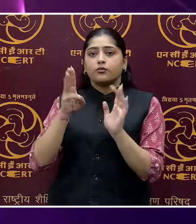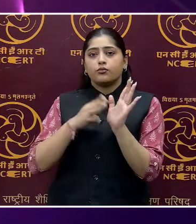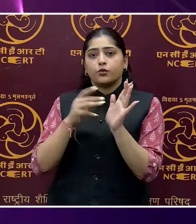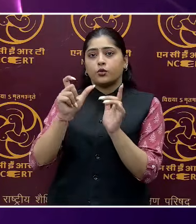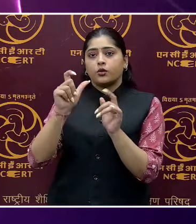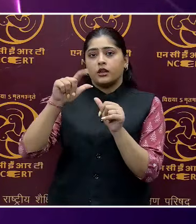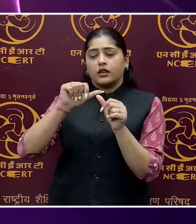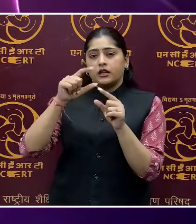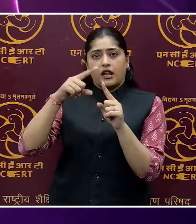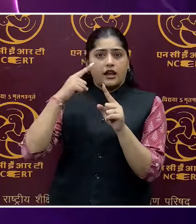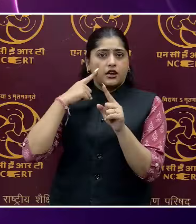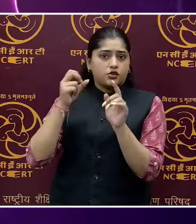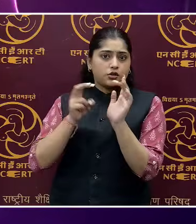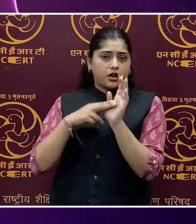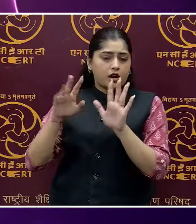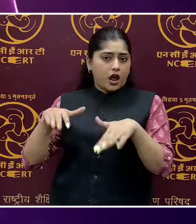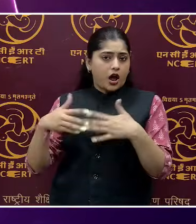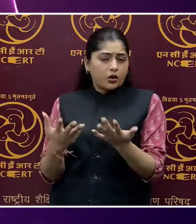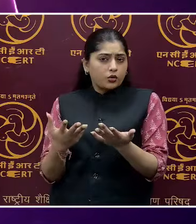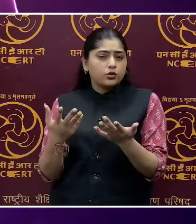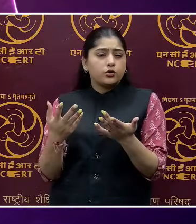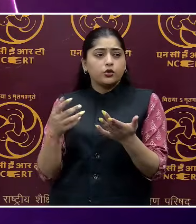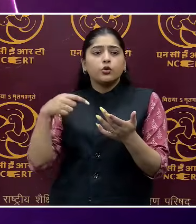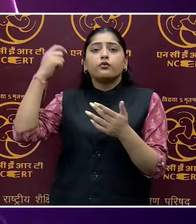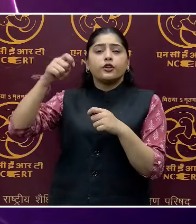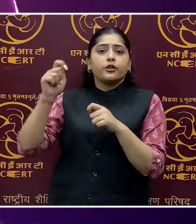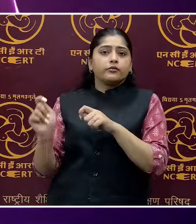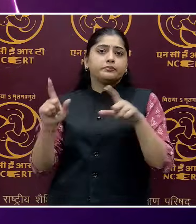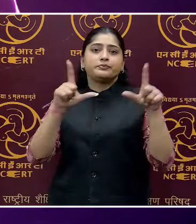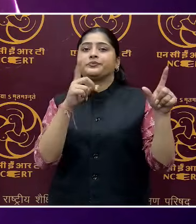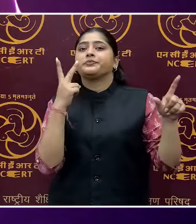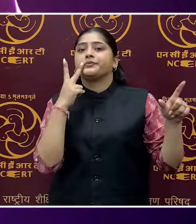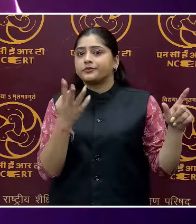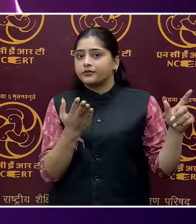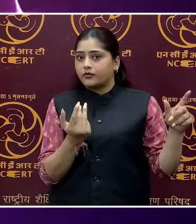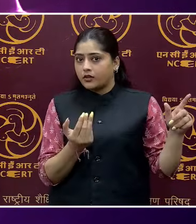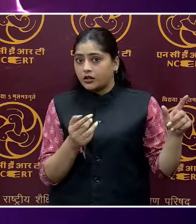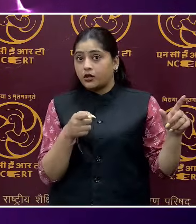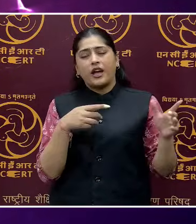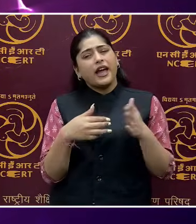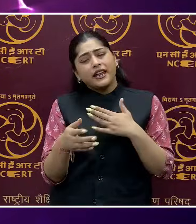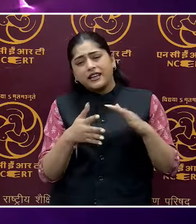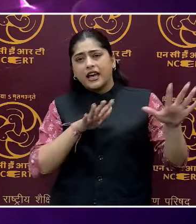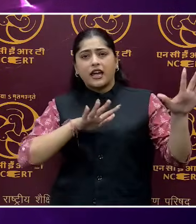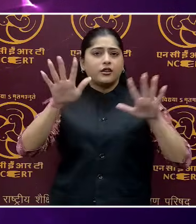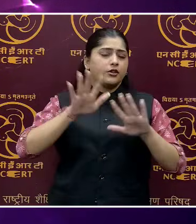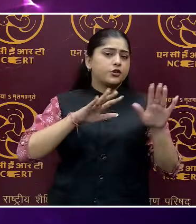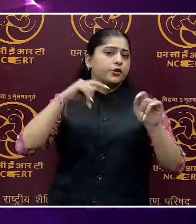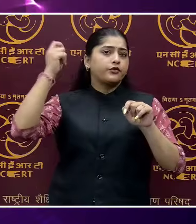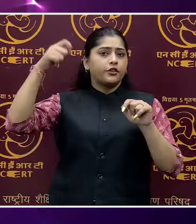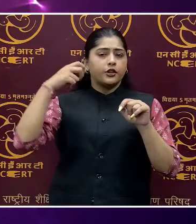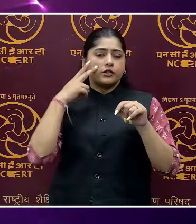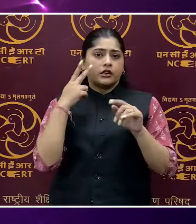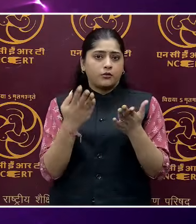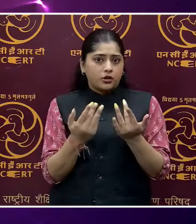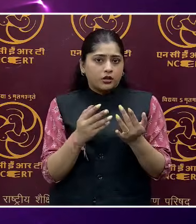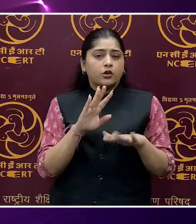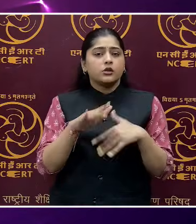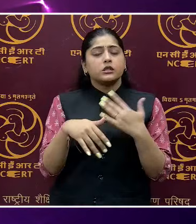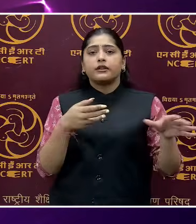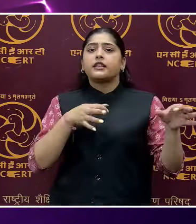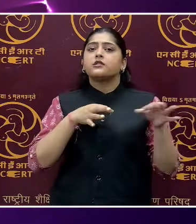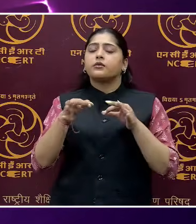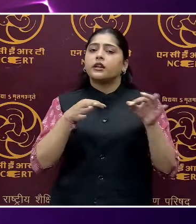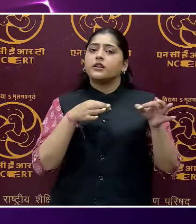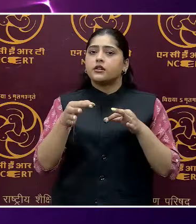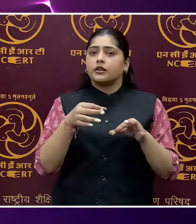before simulation want to go through the videos or any animation, then it will be available under the explanation